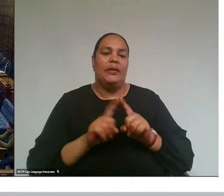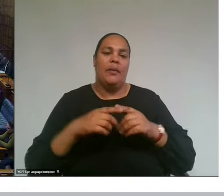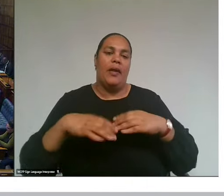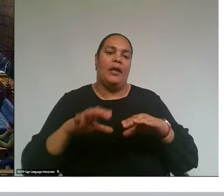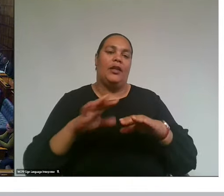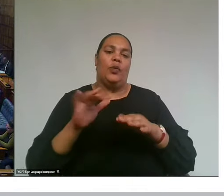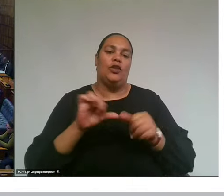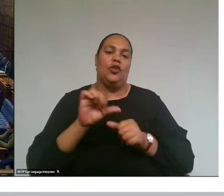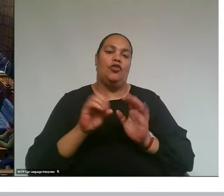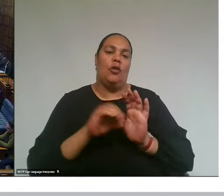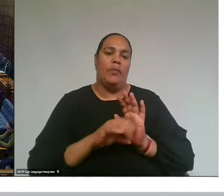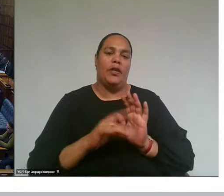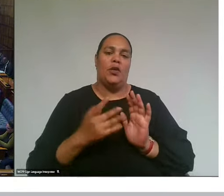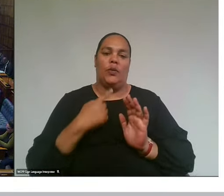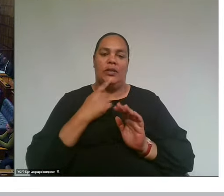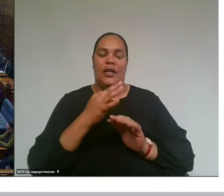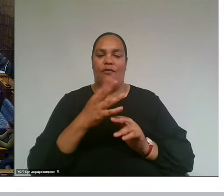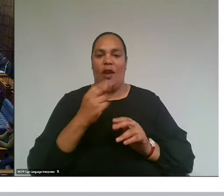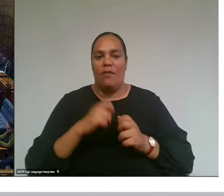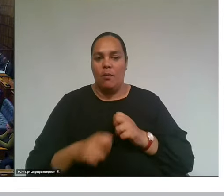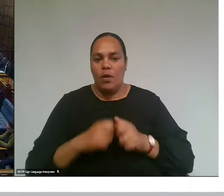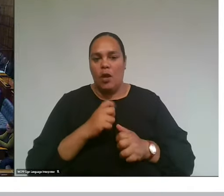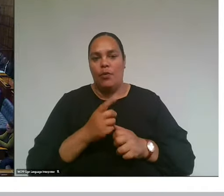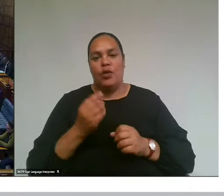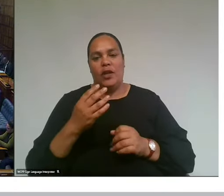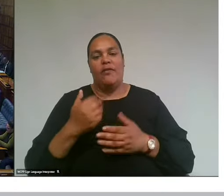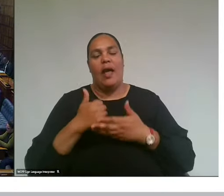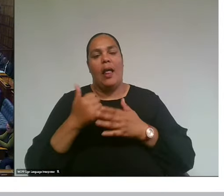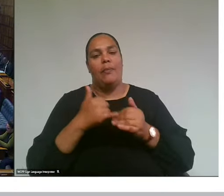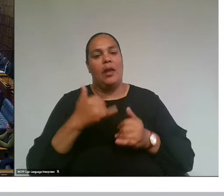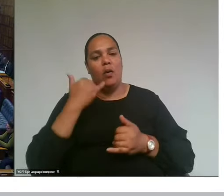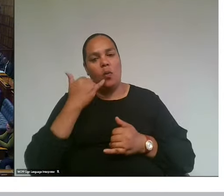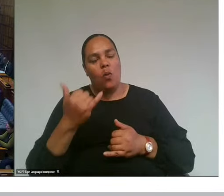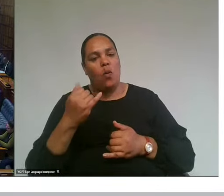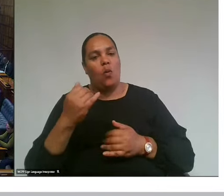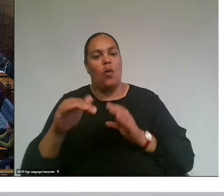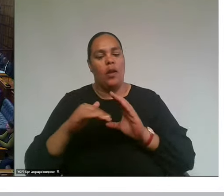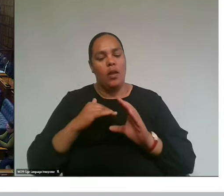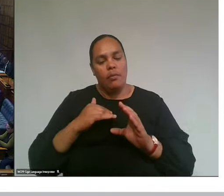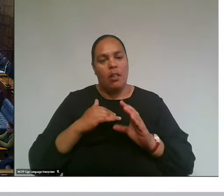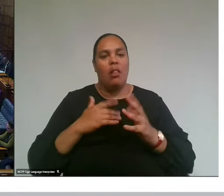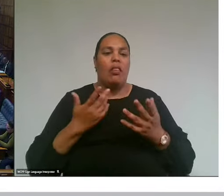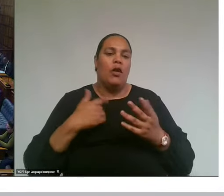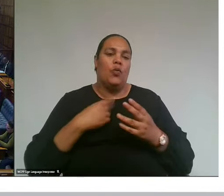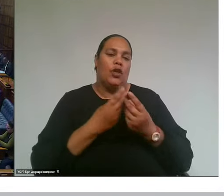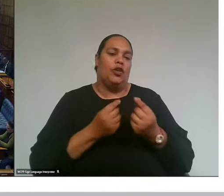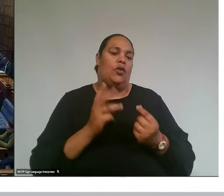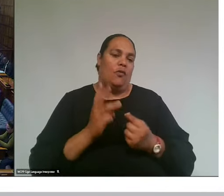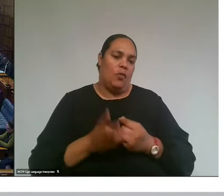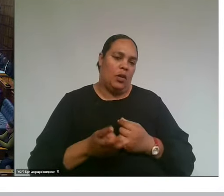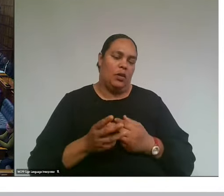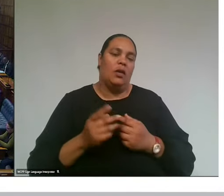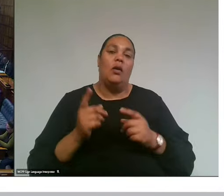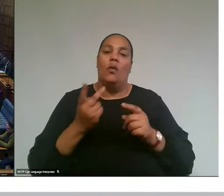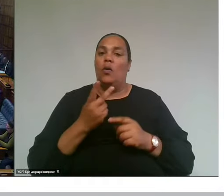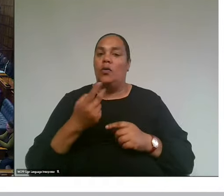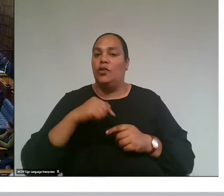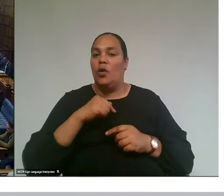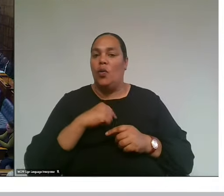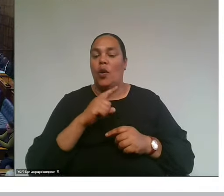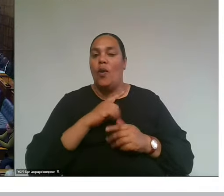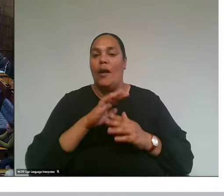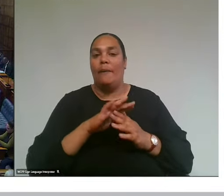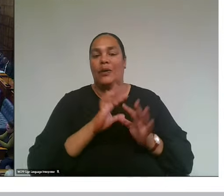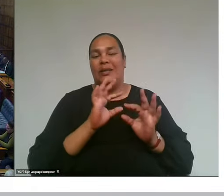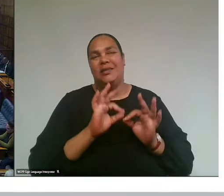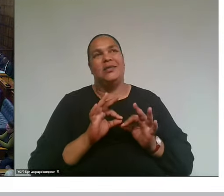social media where we would say look if you got a problem give the helpline a call or drop us a mail and then we'll resolve it right we also because it's